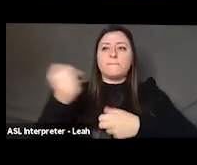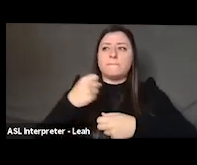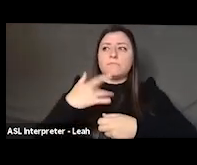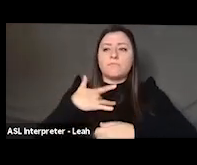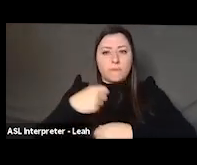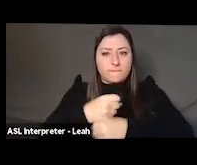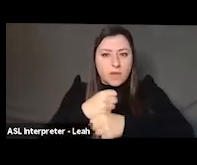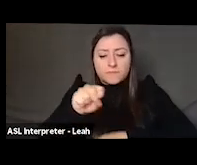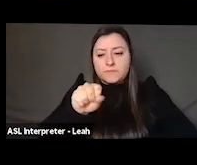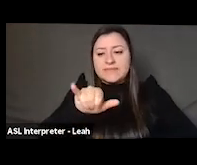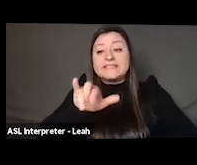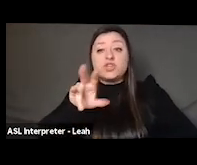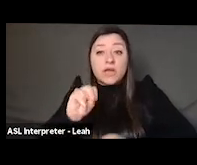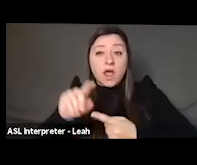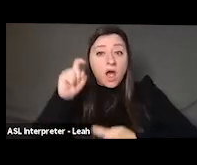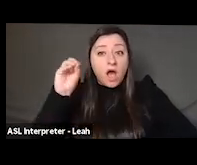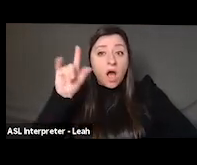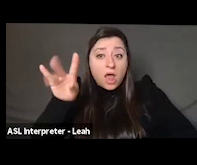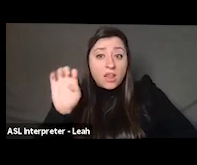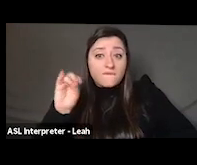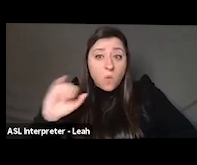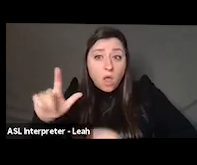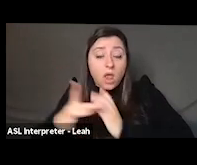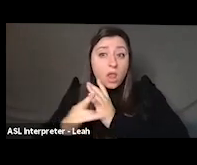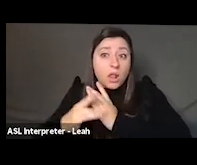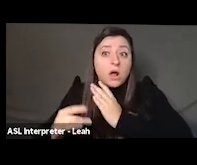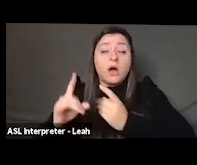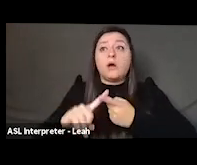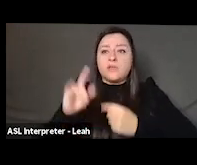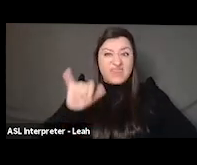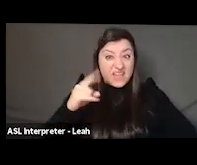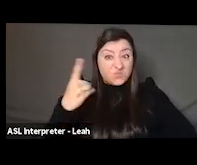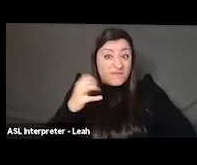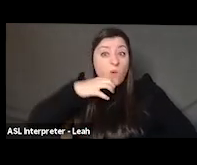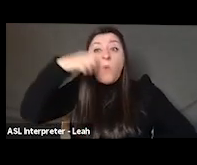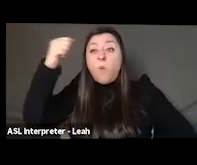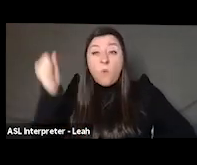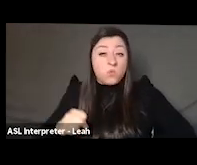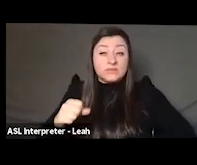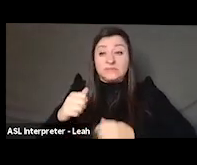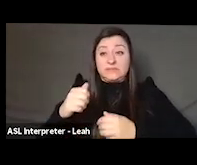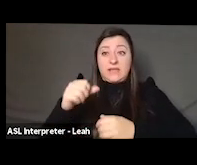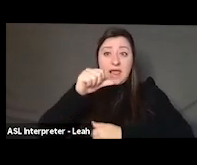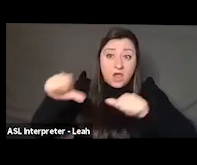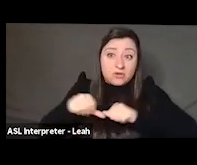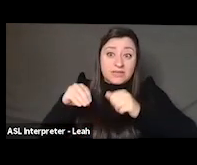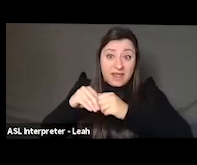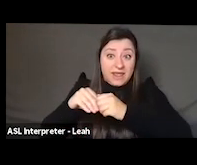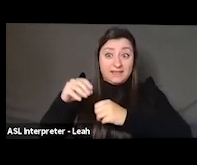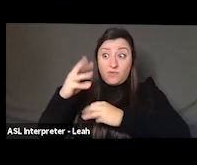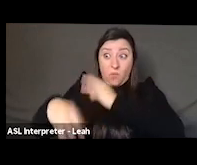cereals, olive oil. This area is one of the oldest area in the world that produces olive oil. And it